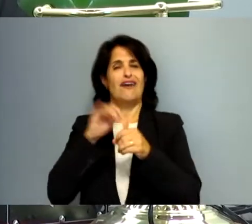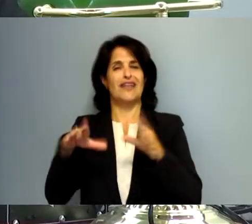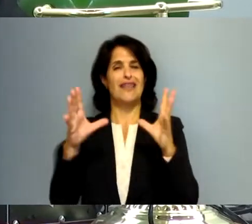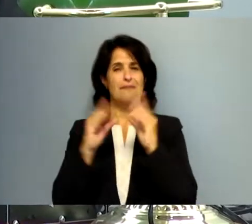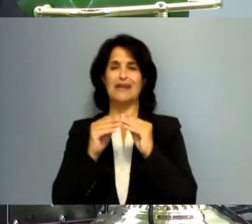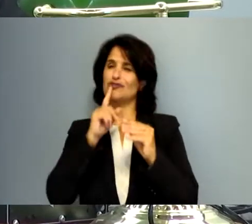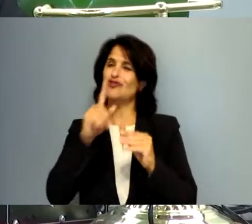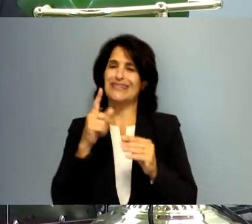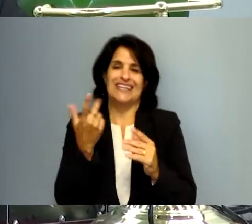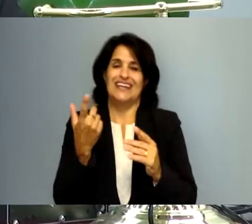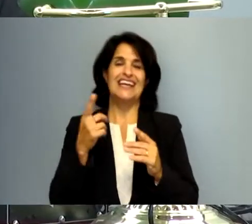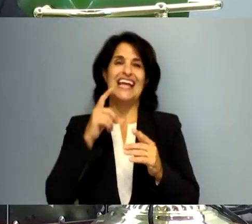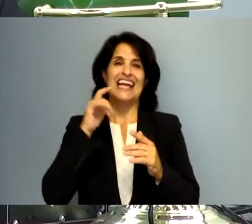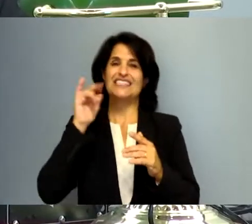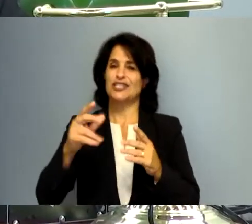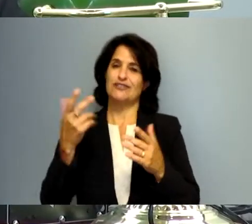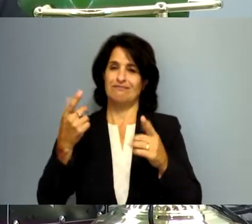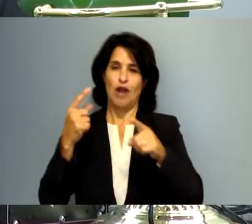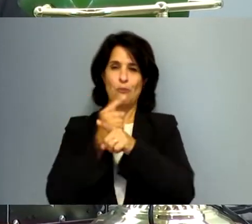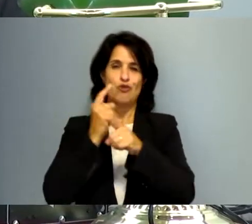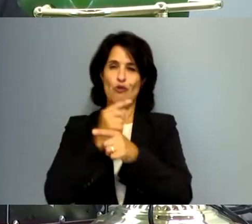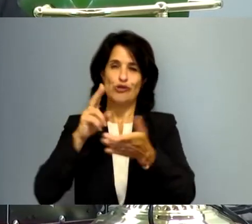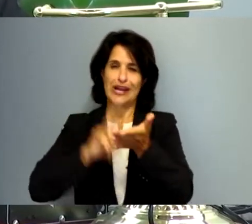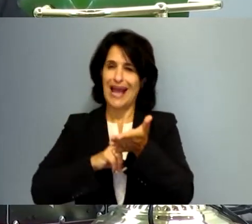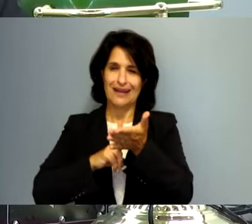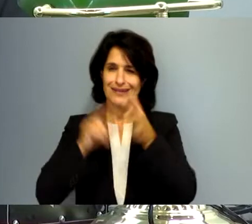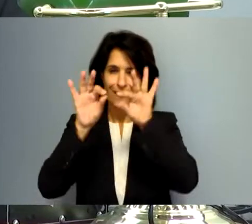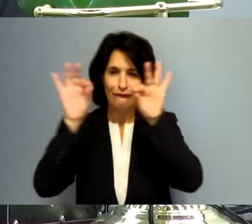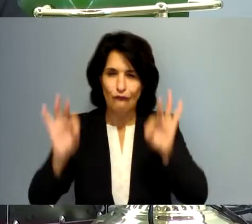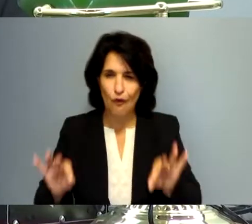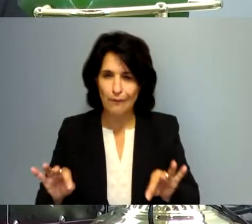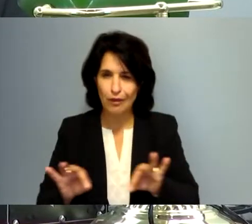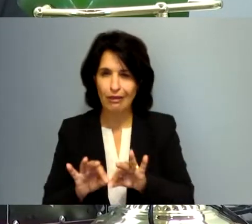having contracts sort of formulated in a way that,